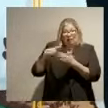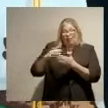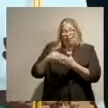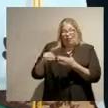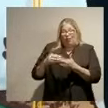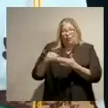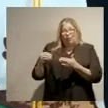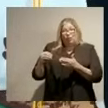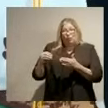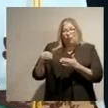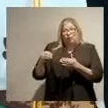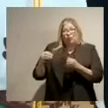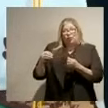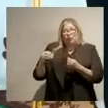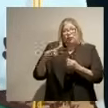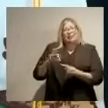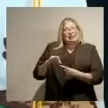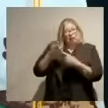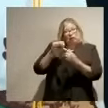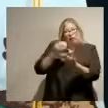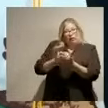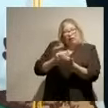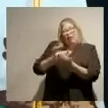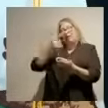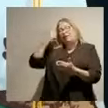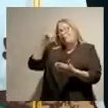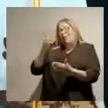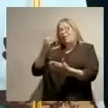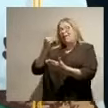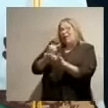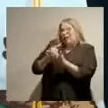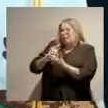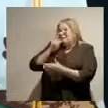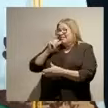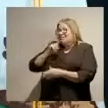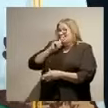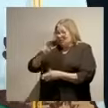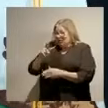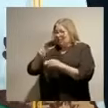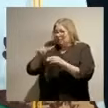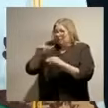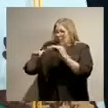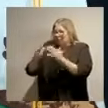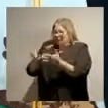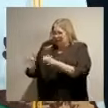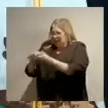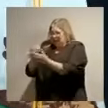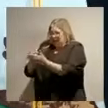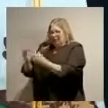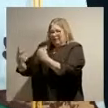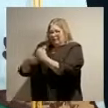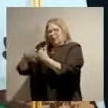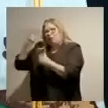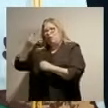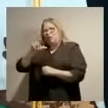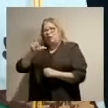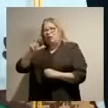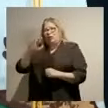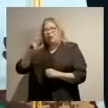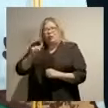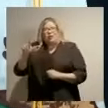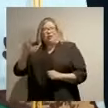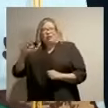billion special fund for economic uncertainty balance in 2024-25, which is a similar balance